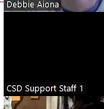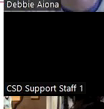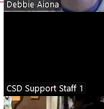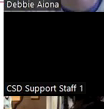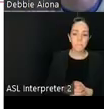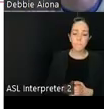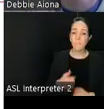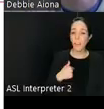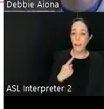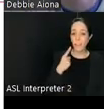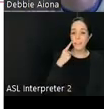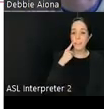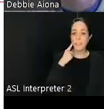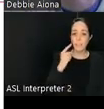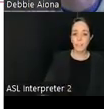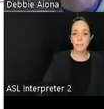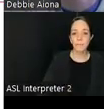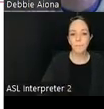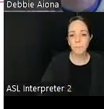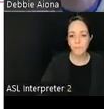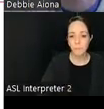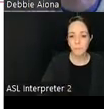think this number seven,